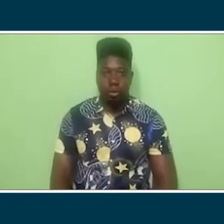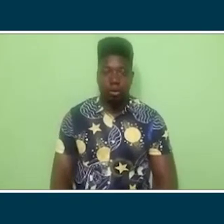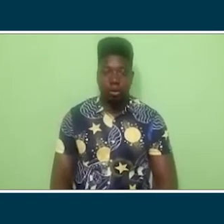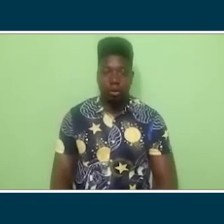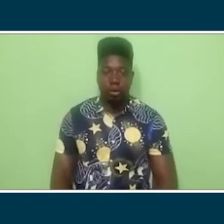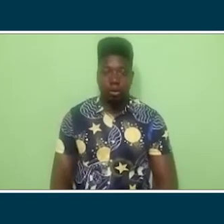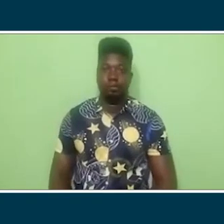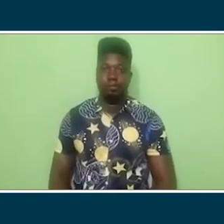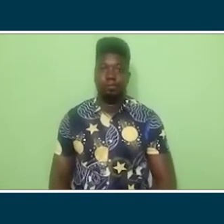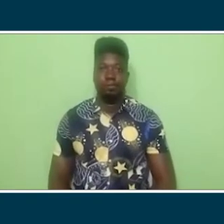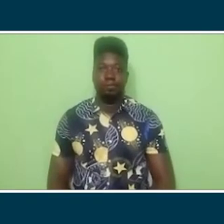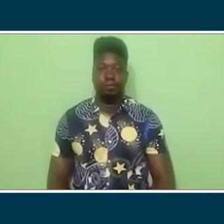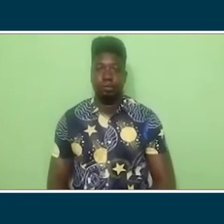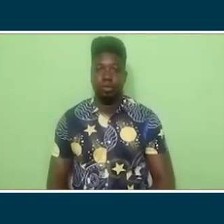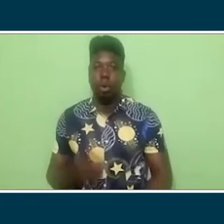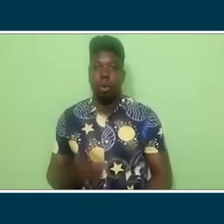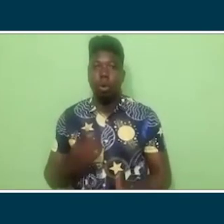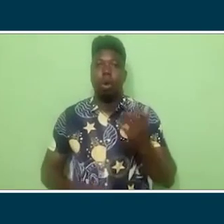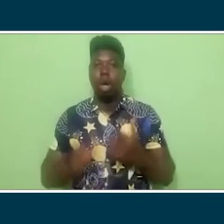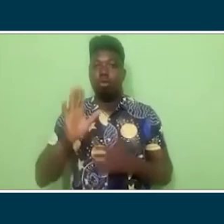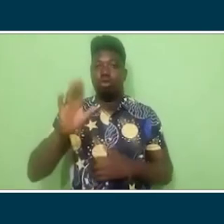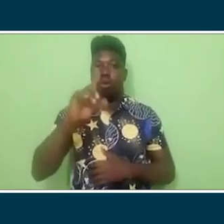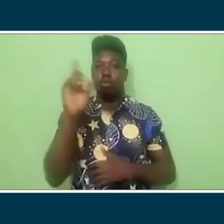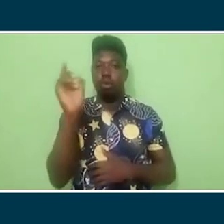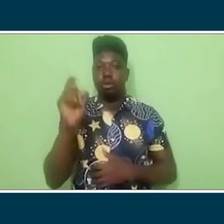Yeah. What's your question there?